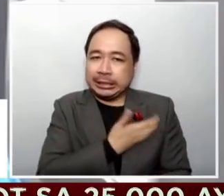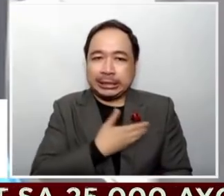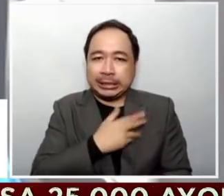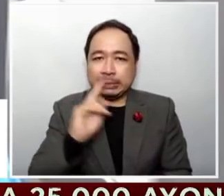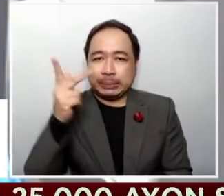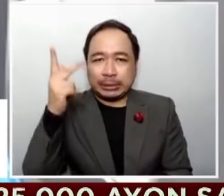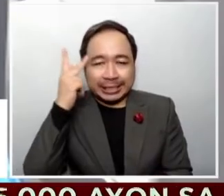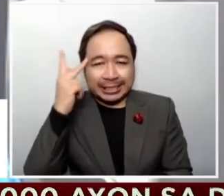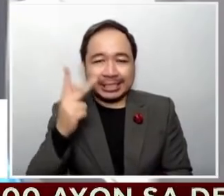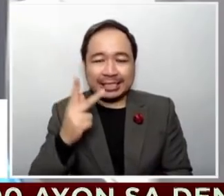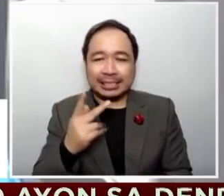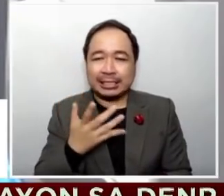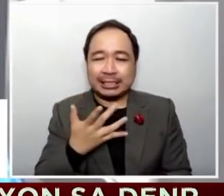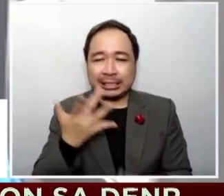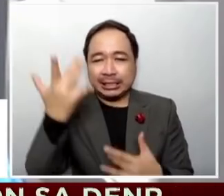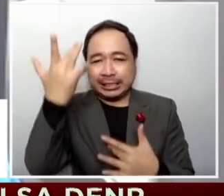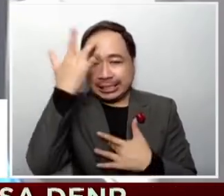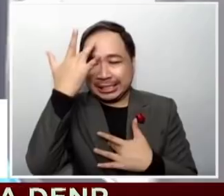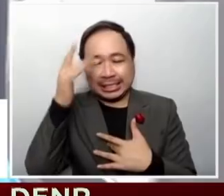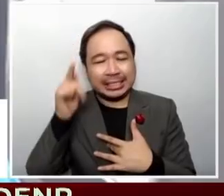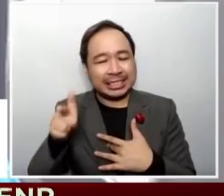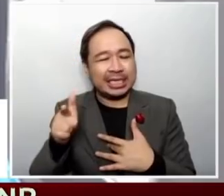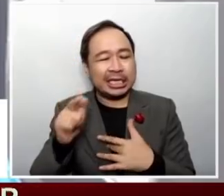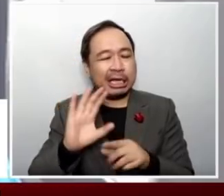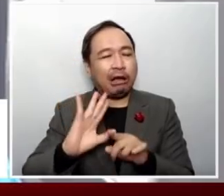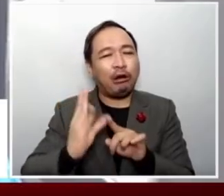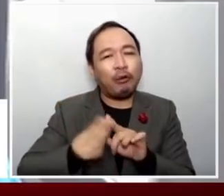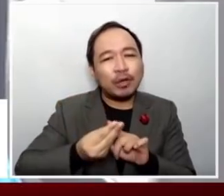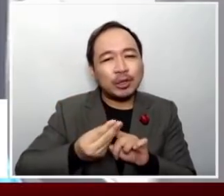party culture. This kind of